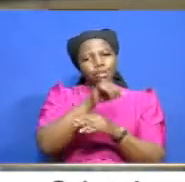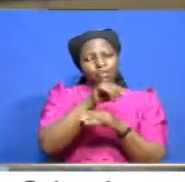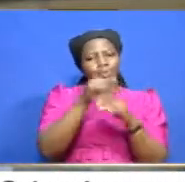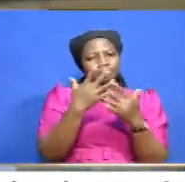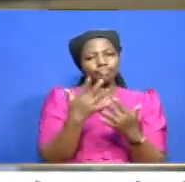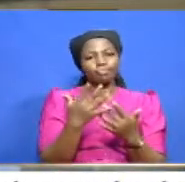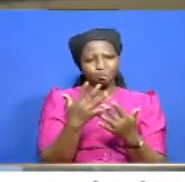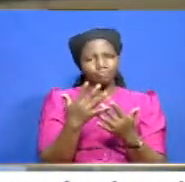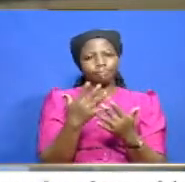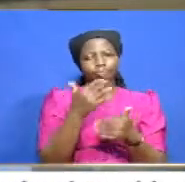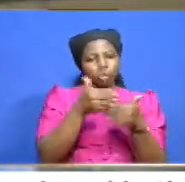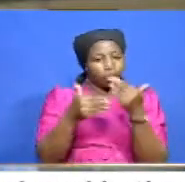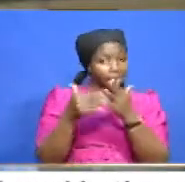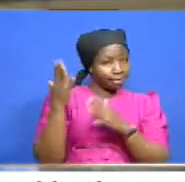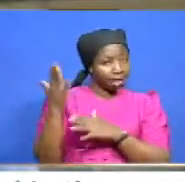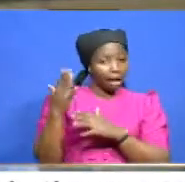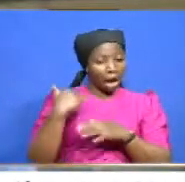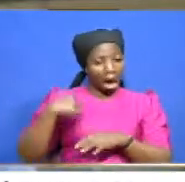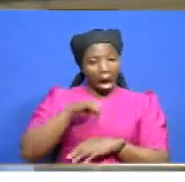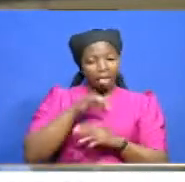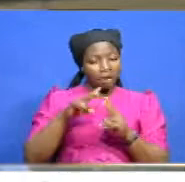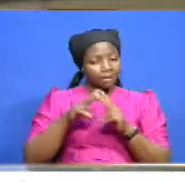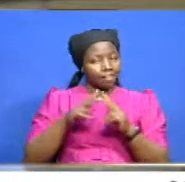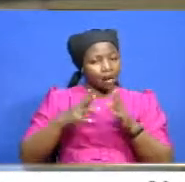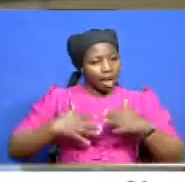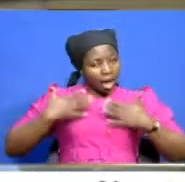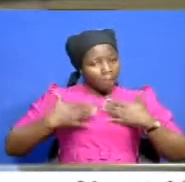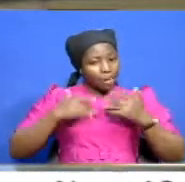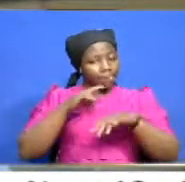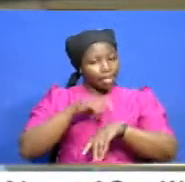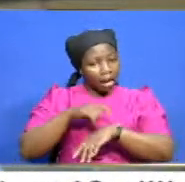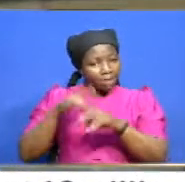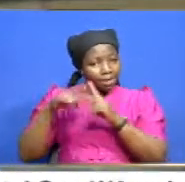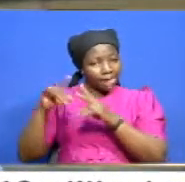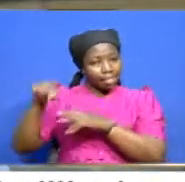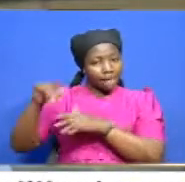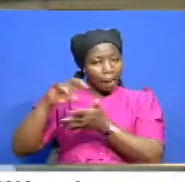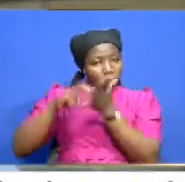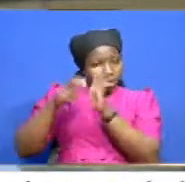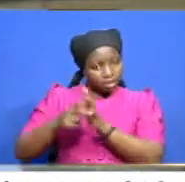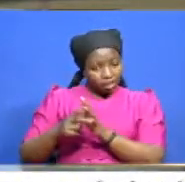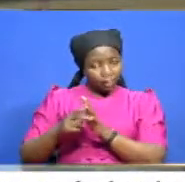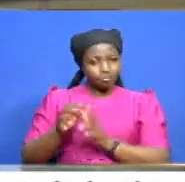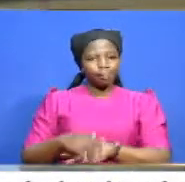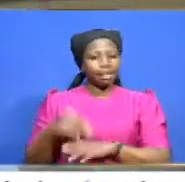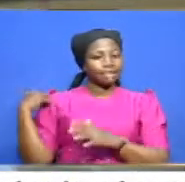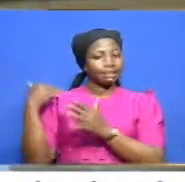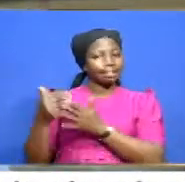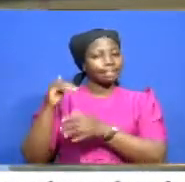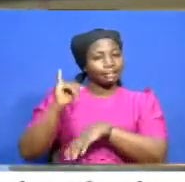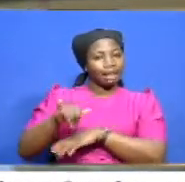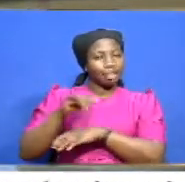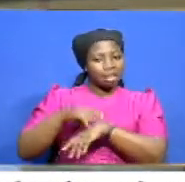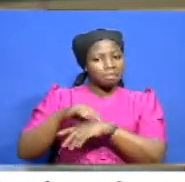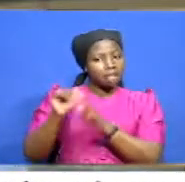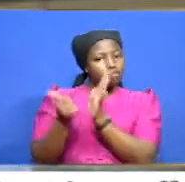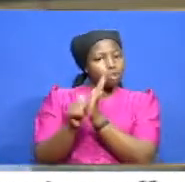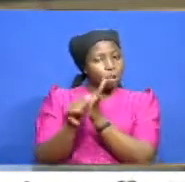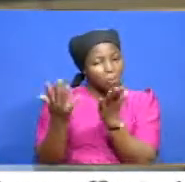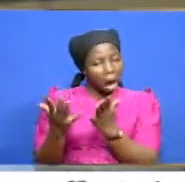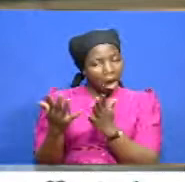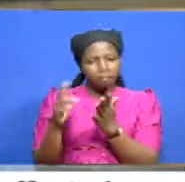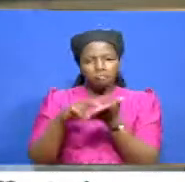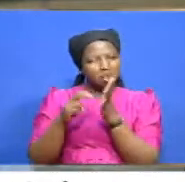were very happy at the time when they came up with this project. And since then, the problem is that they have not